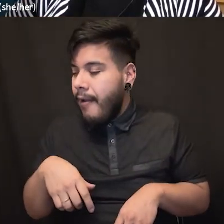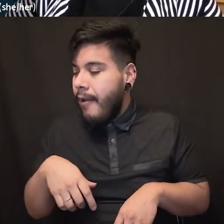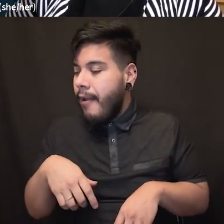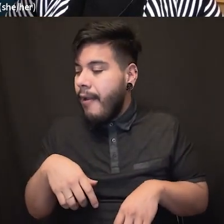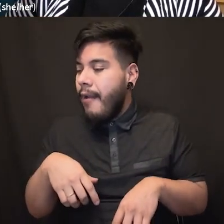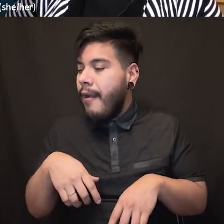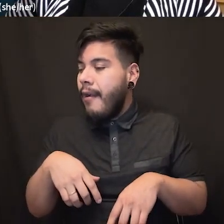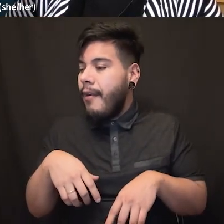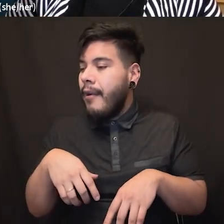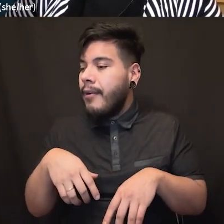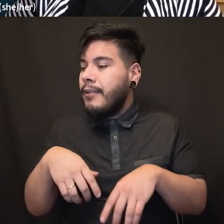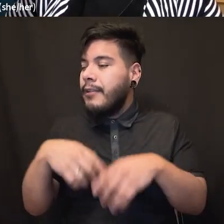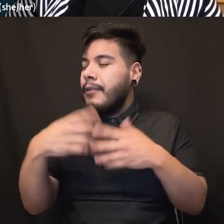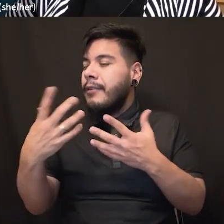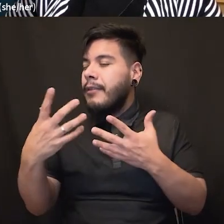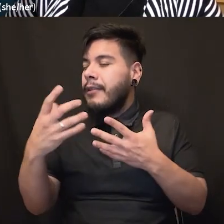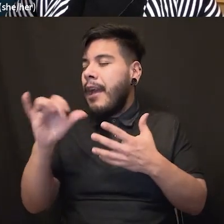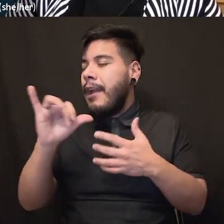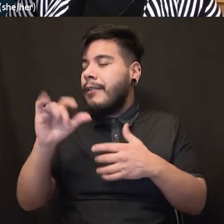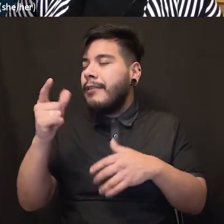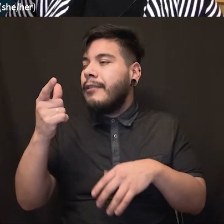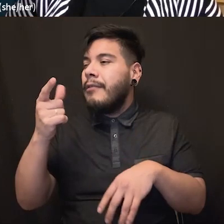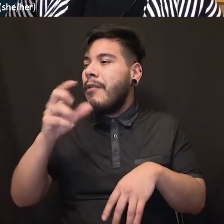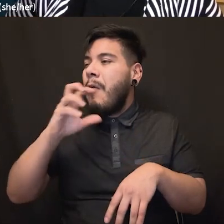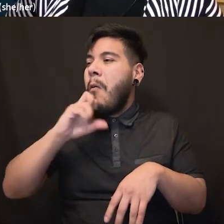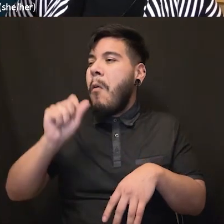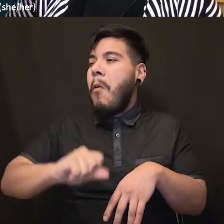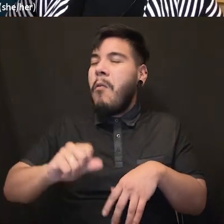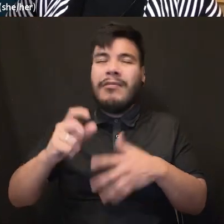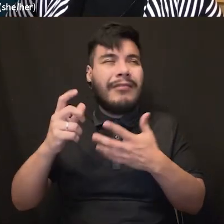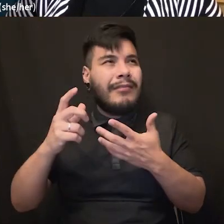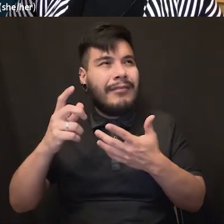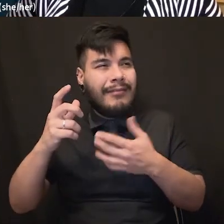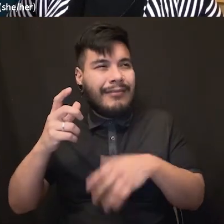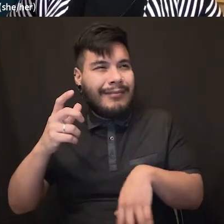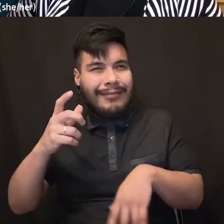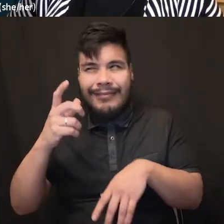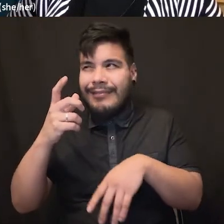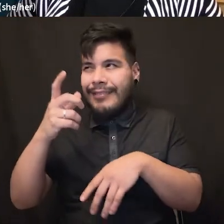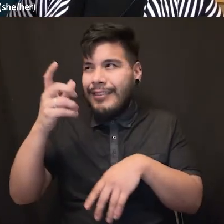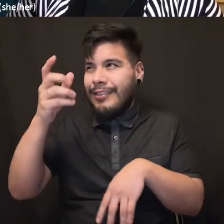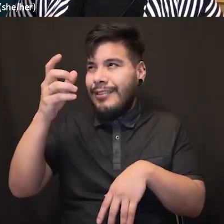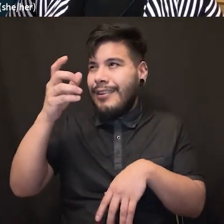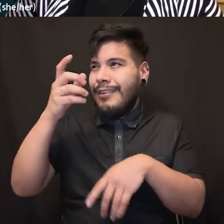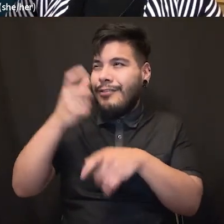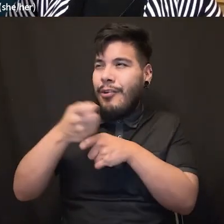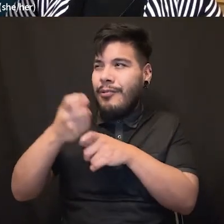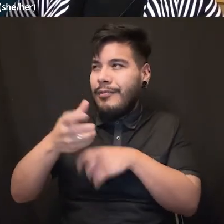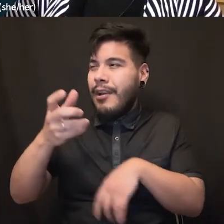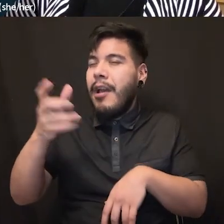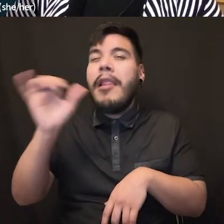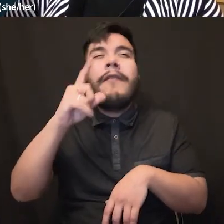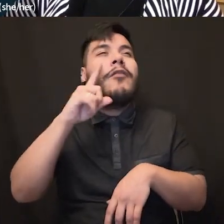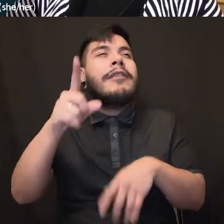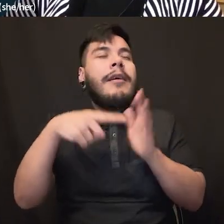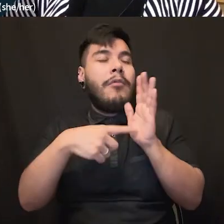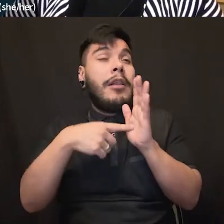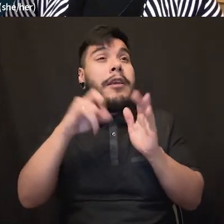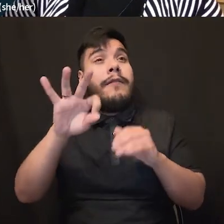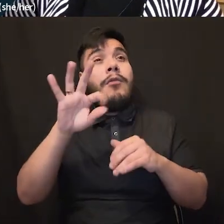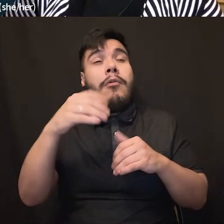mostly because they're like just old. Like, they're just not that original. I think even if you come from other marginalized